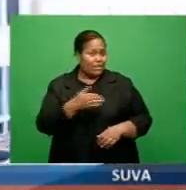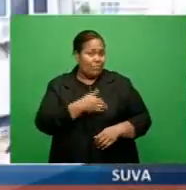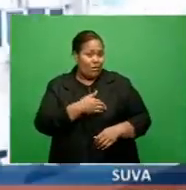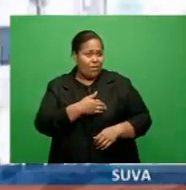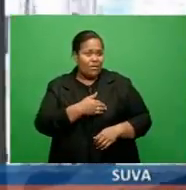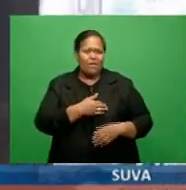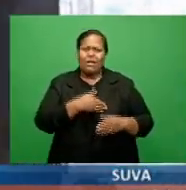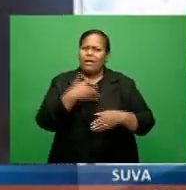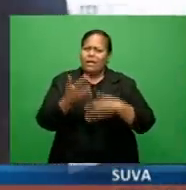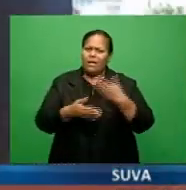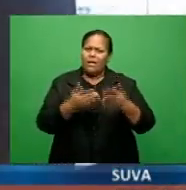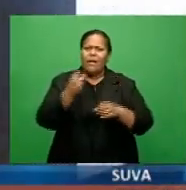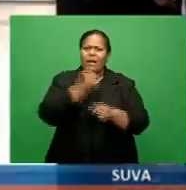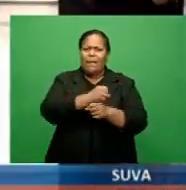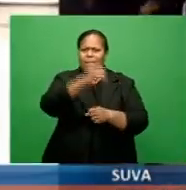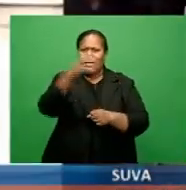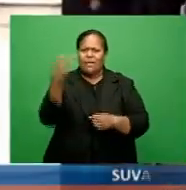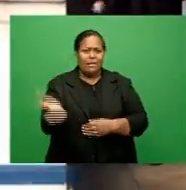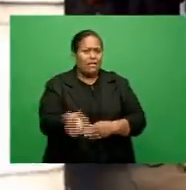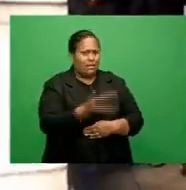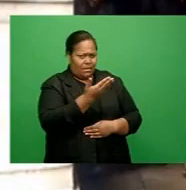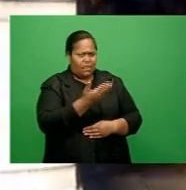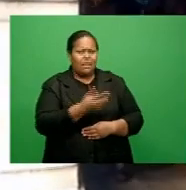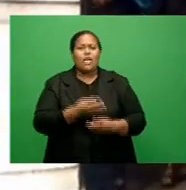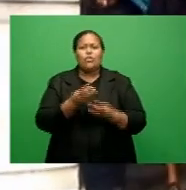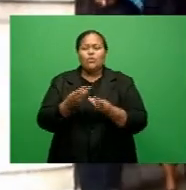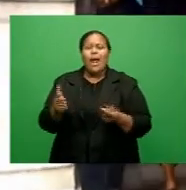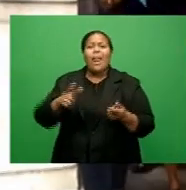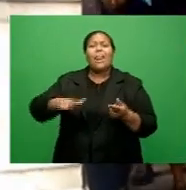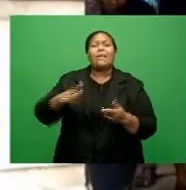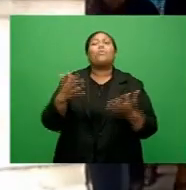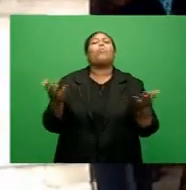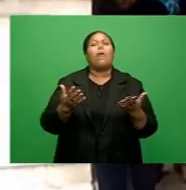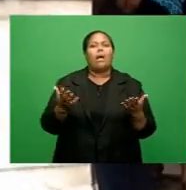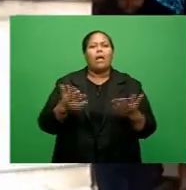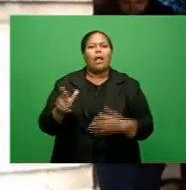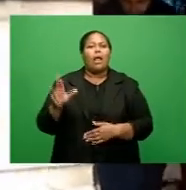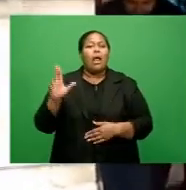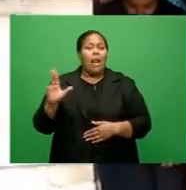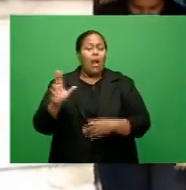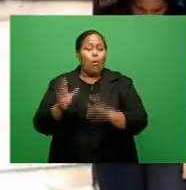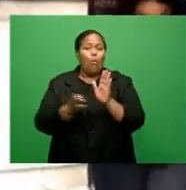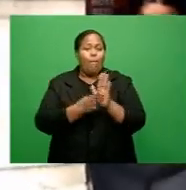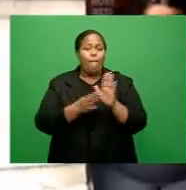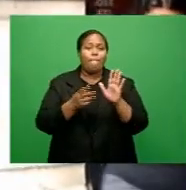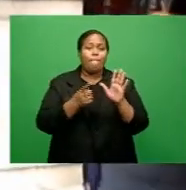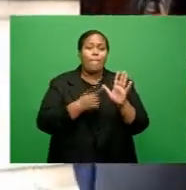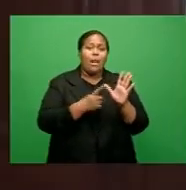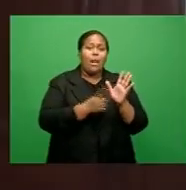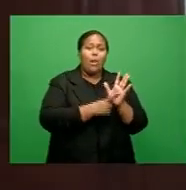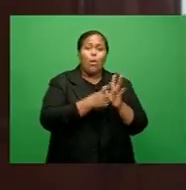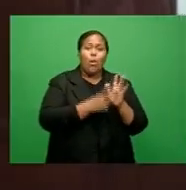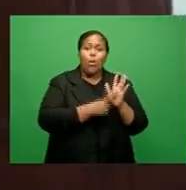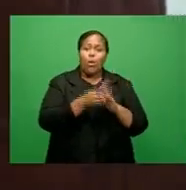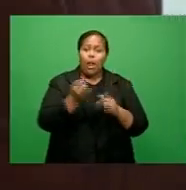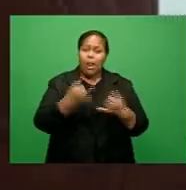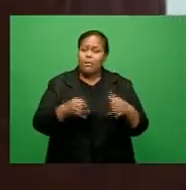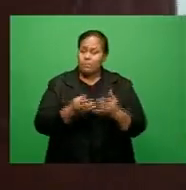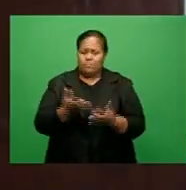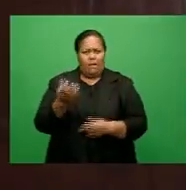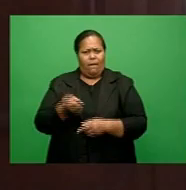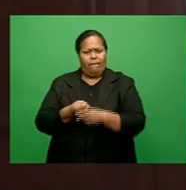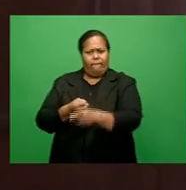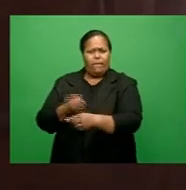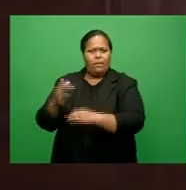Free Soul carried out development on dry land at Wadea on Malolo Island without an approved environmental impact assessment report. The